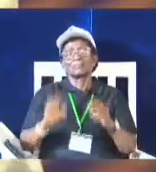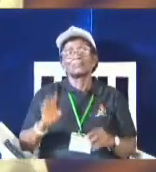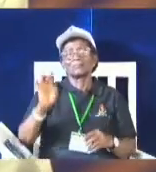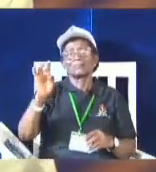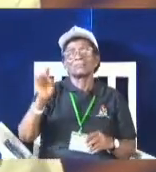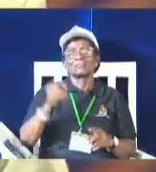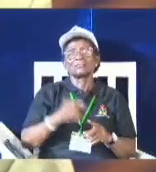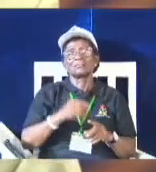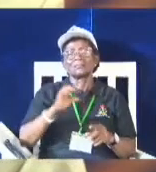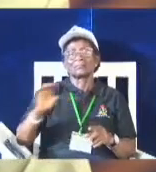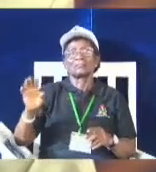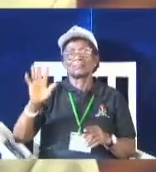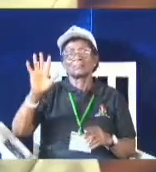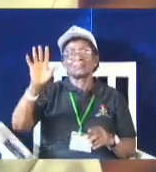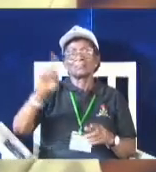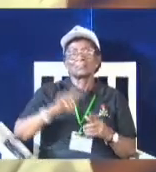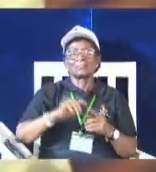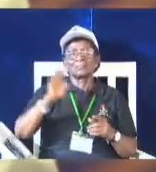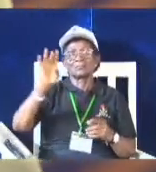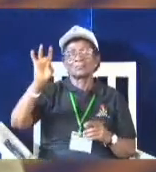verse 5 to 8,